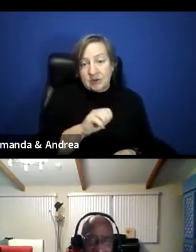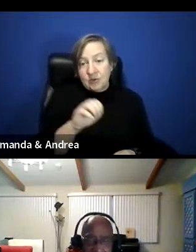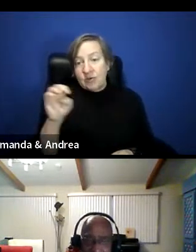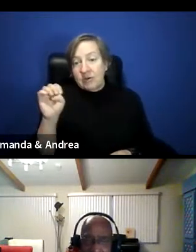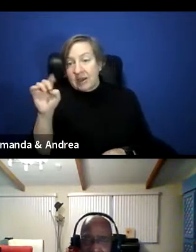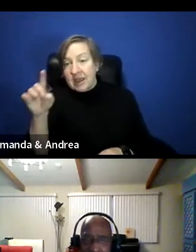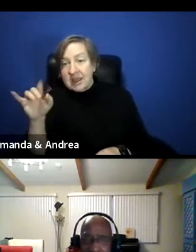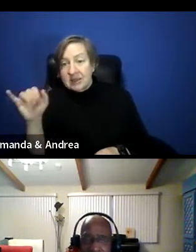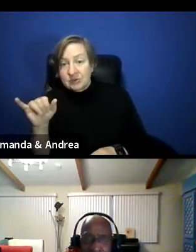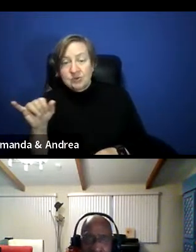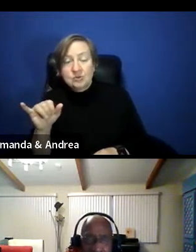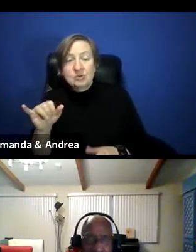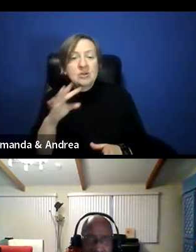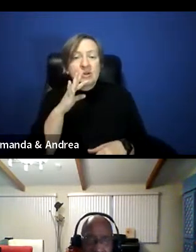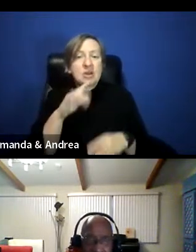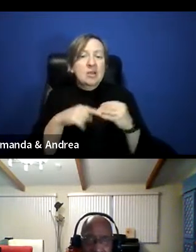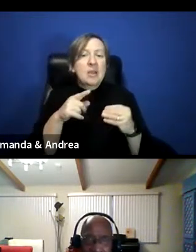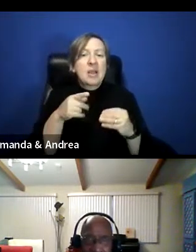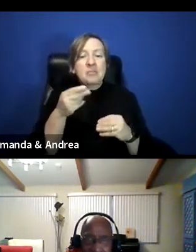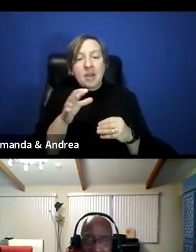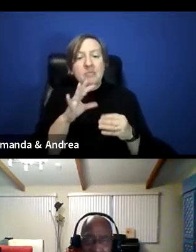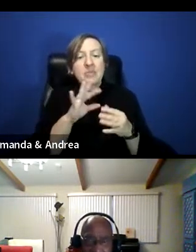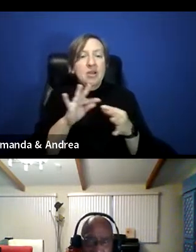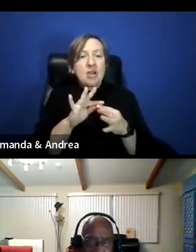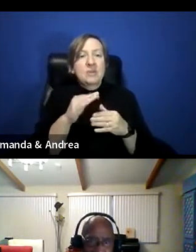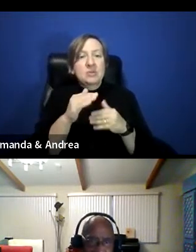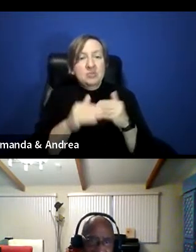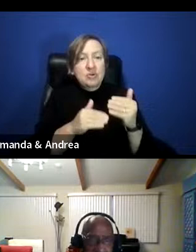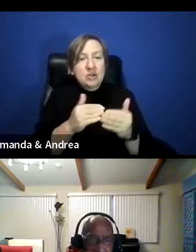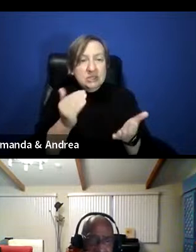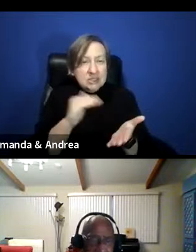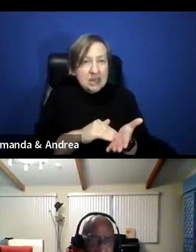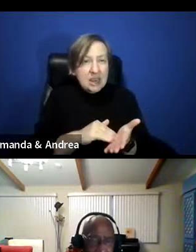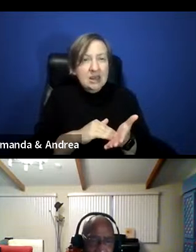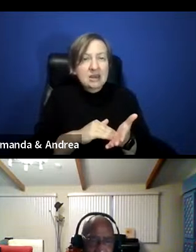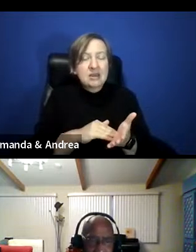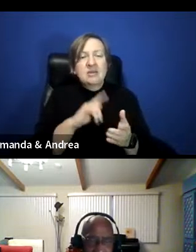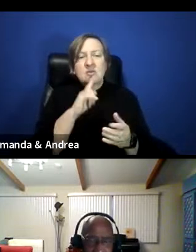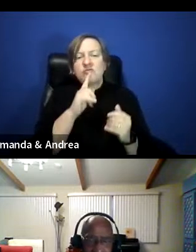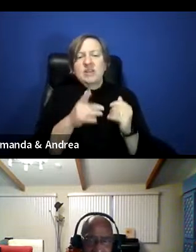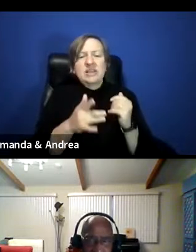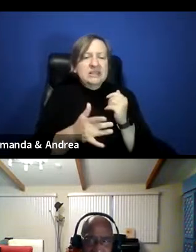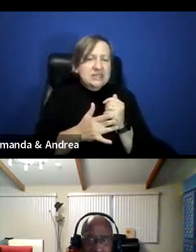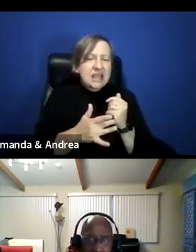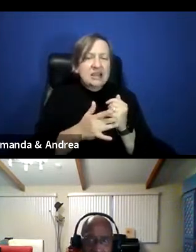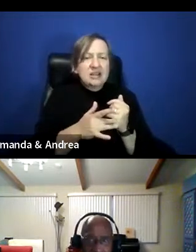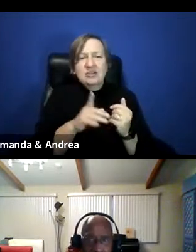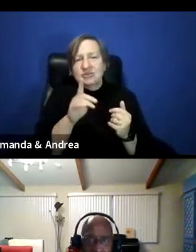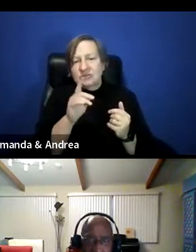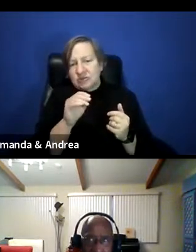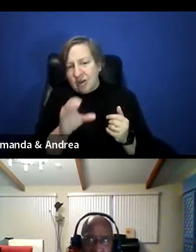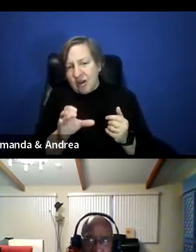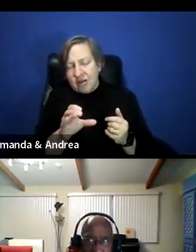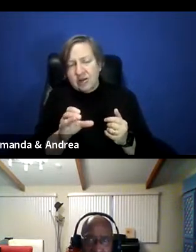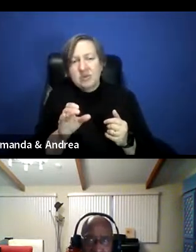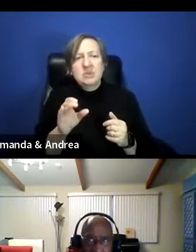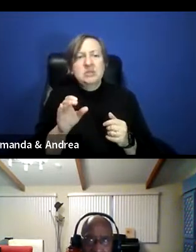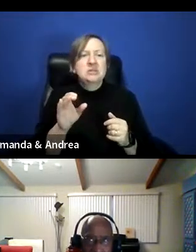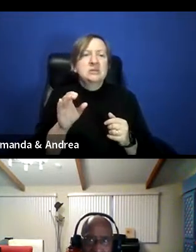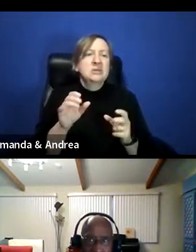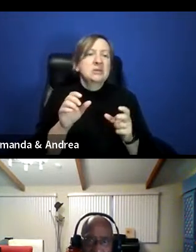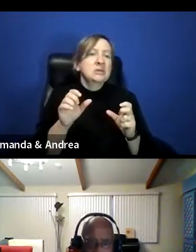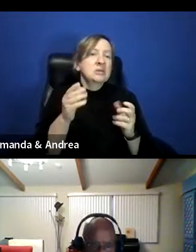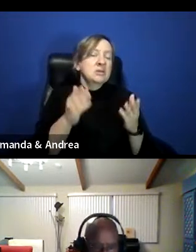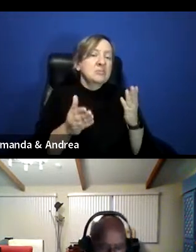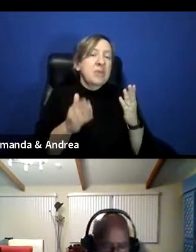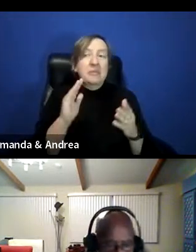talking about this public comment process again. With these highly technical documents, and it can maybe